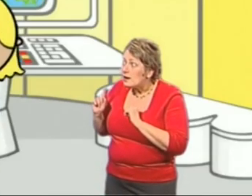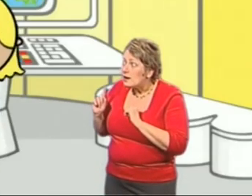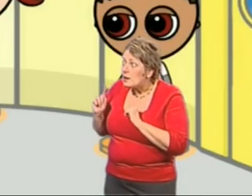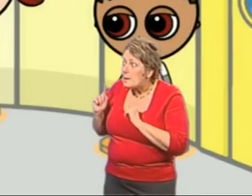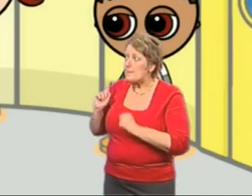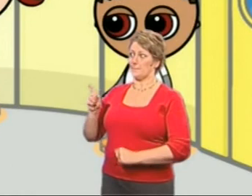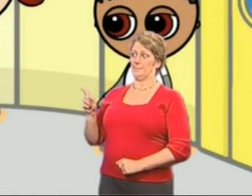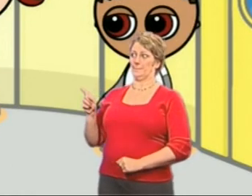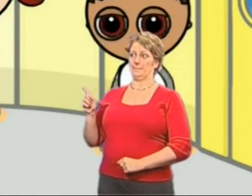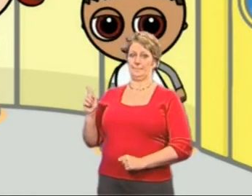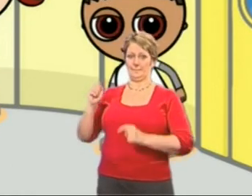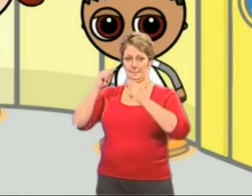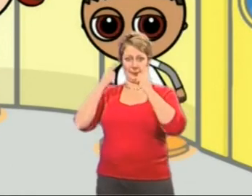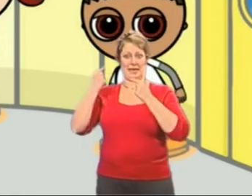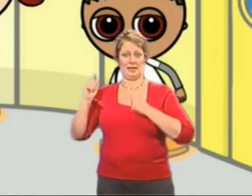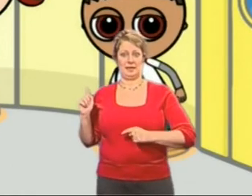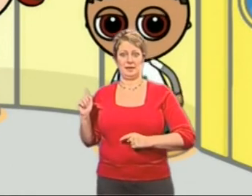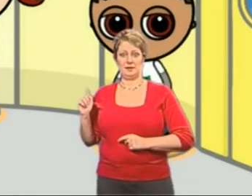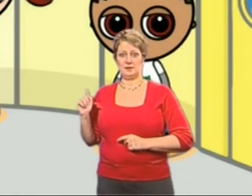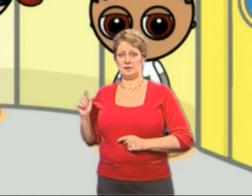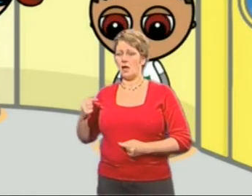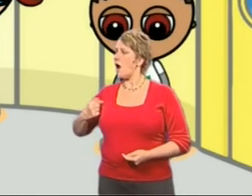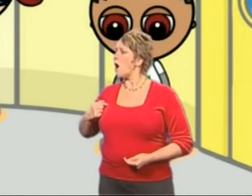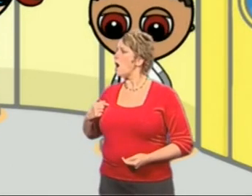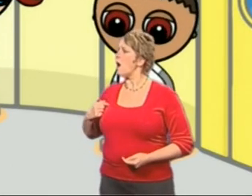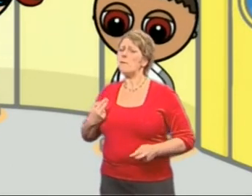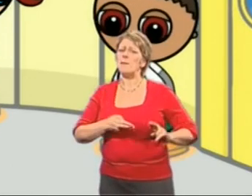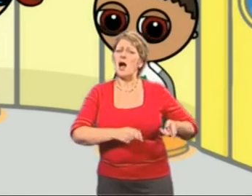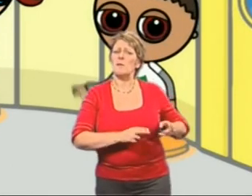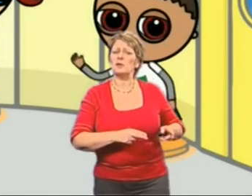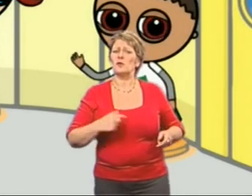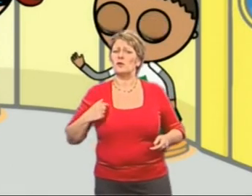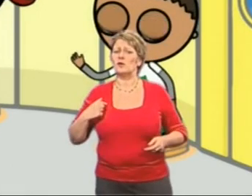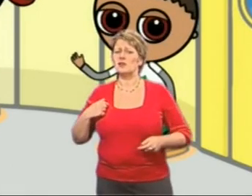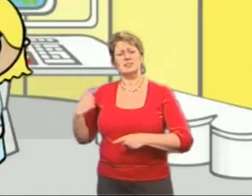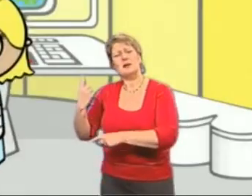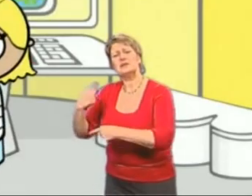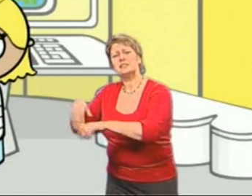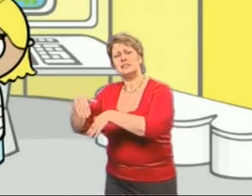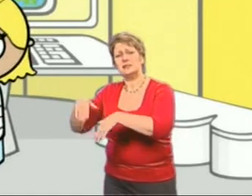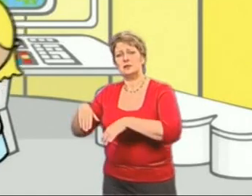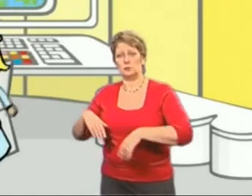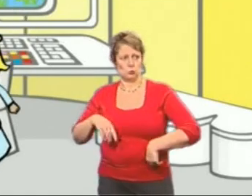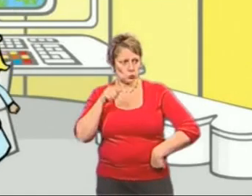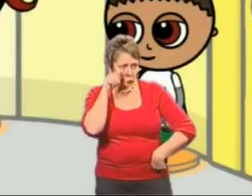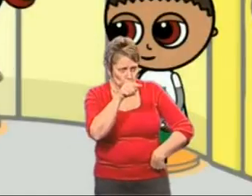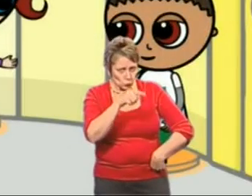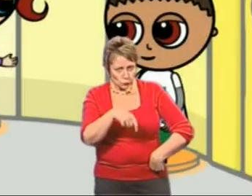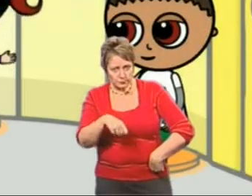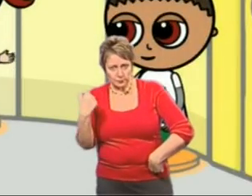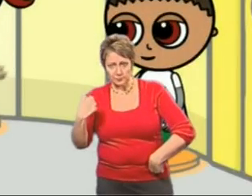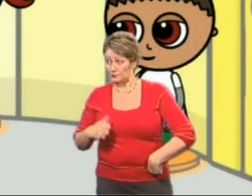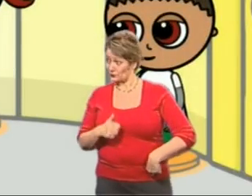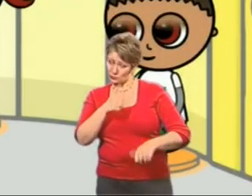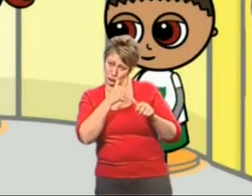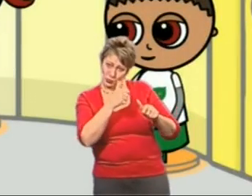It's... Mick! You! But I'm doing the barbecue, Gabrielle. Can you send someone else? I'm sending you. Good luck,